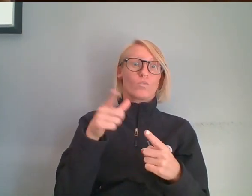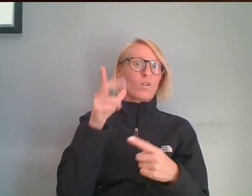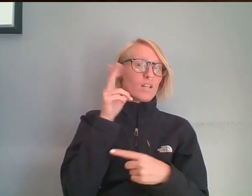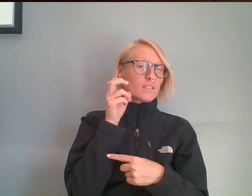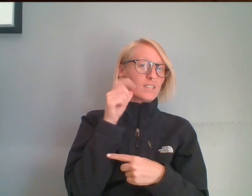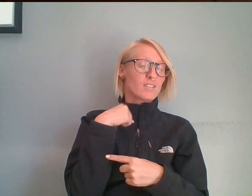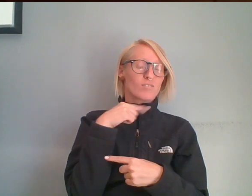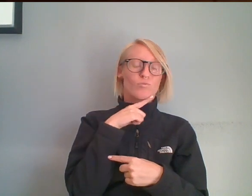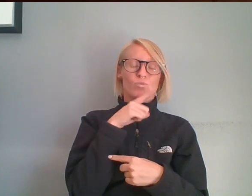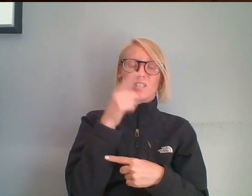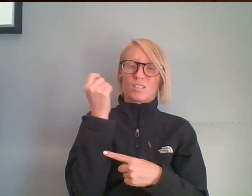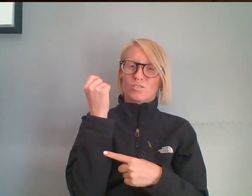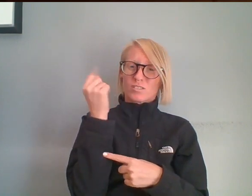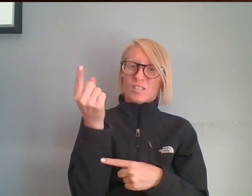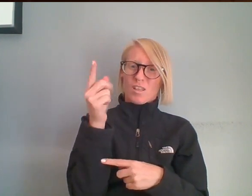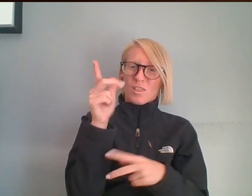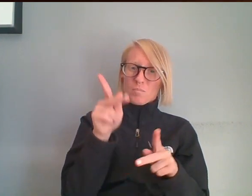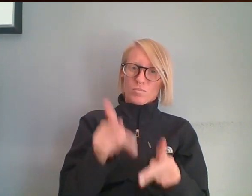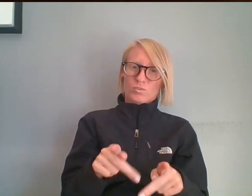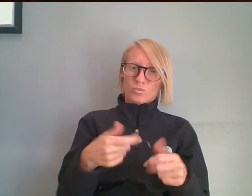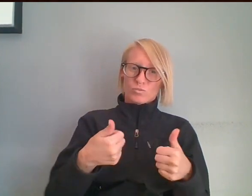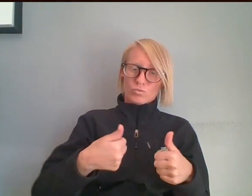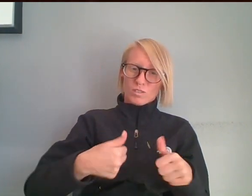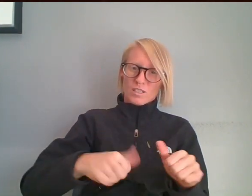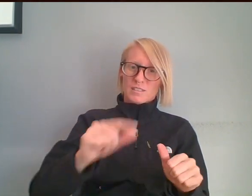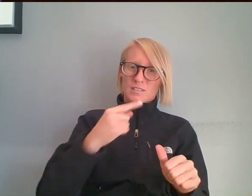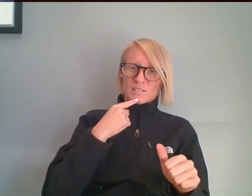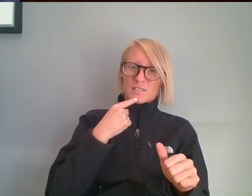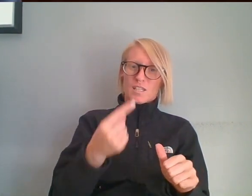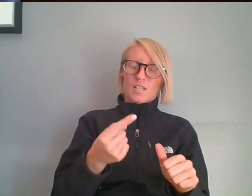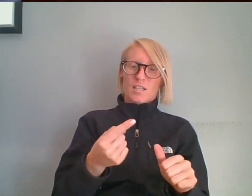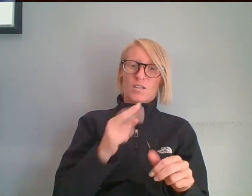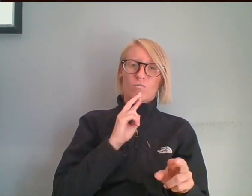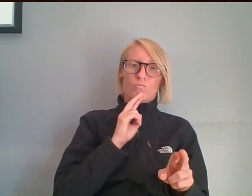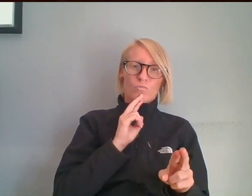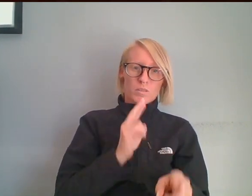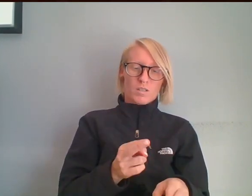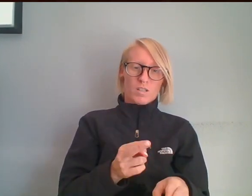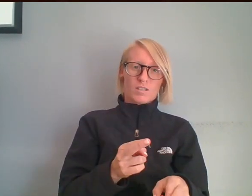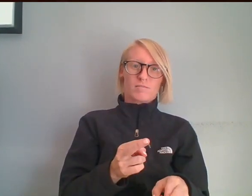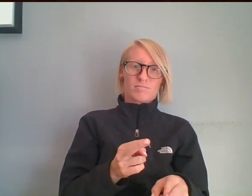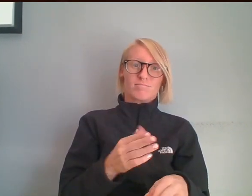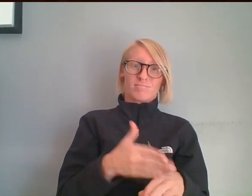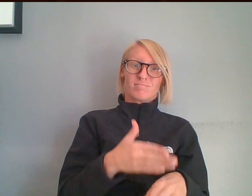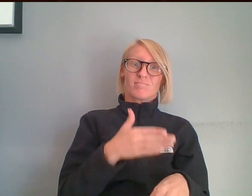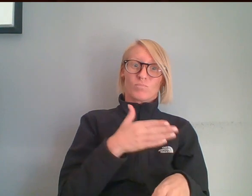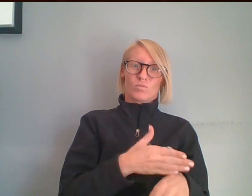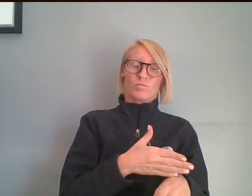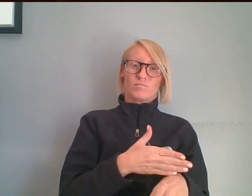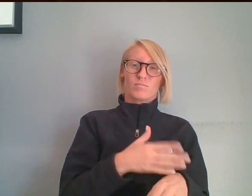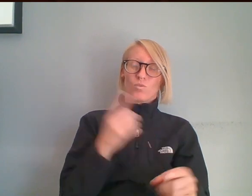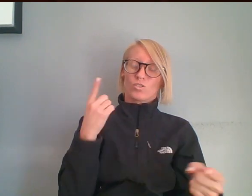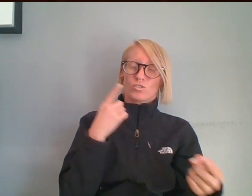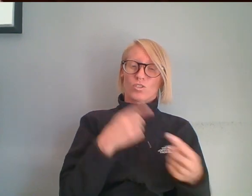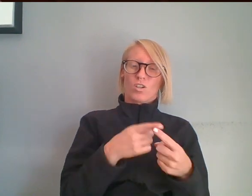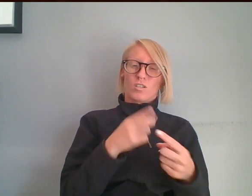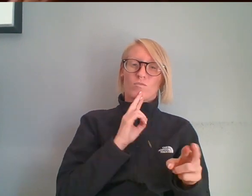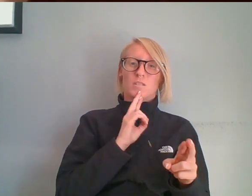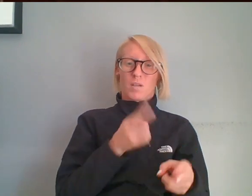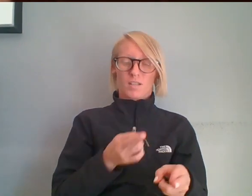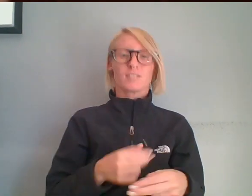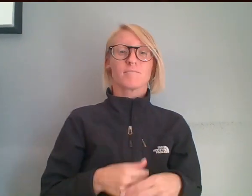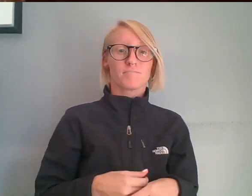truly understand what the person is trying to say, then you can respond in a better way, a more targeted response.